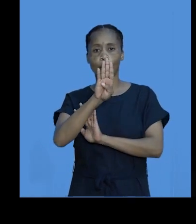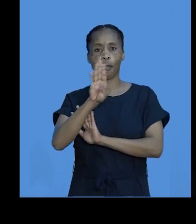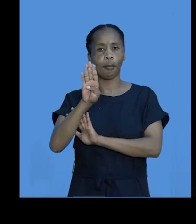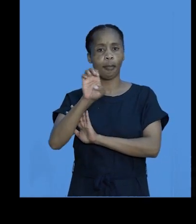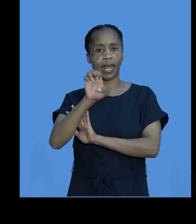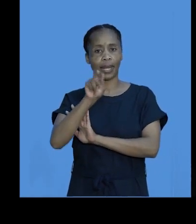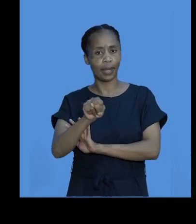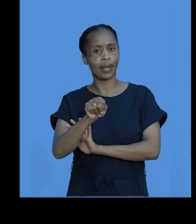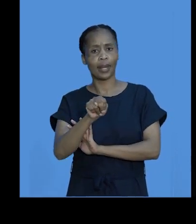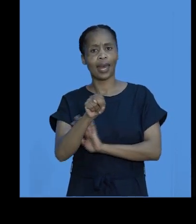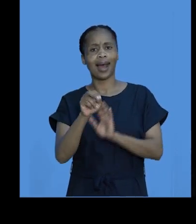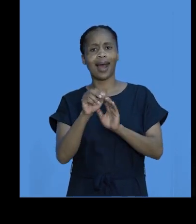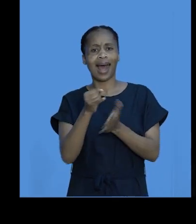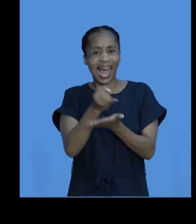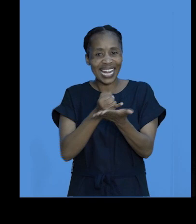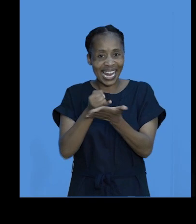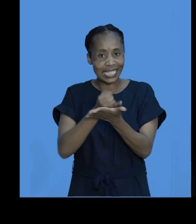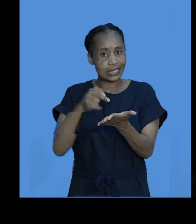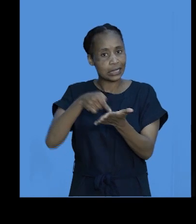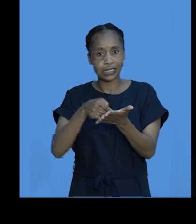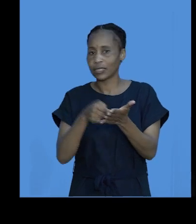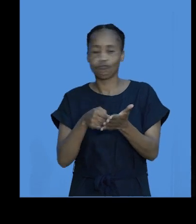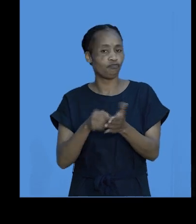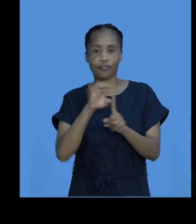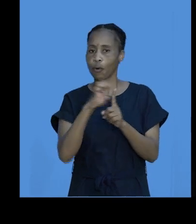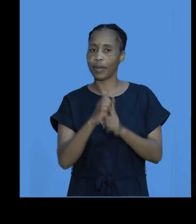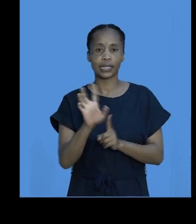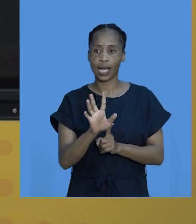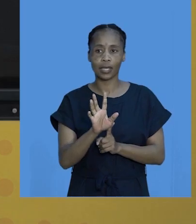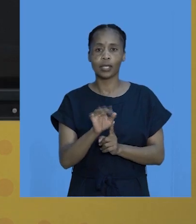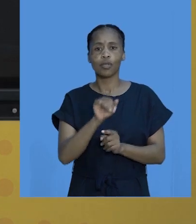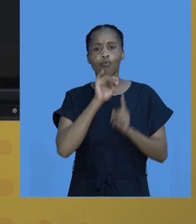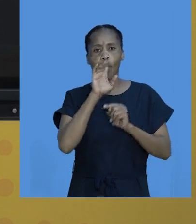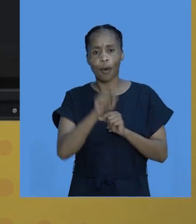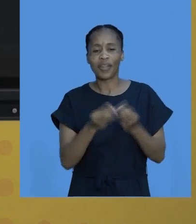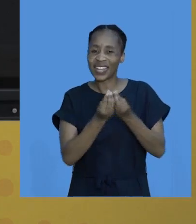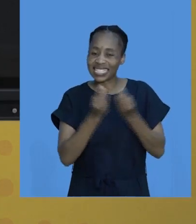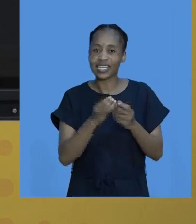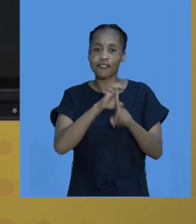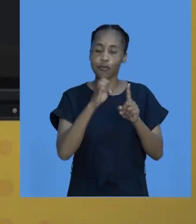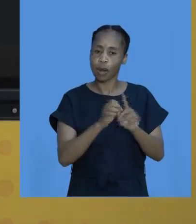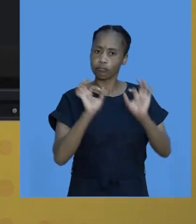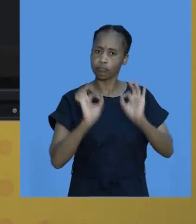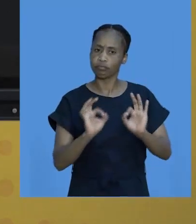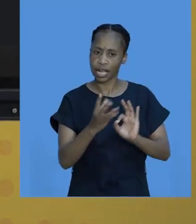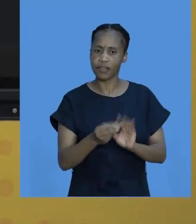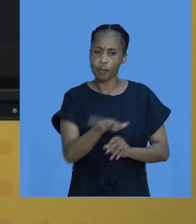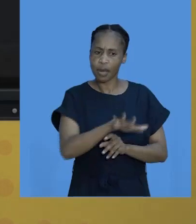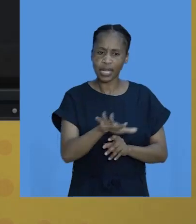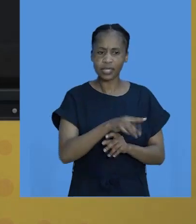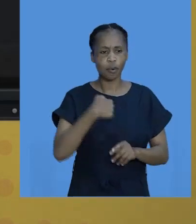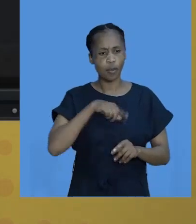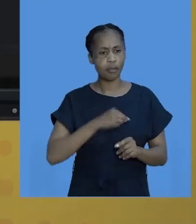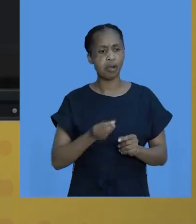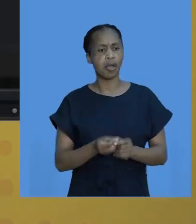Robben Island is not an environmental one. Environmental World Heritage Sites, these are of environmental significance. Places